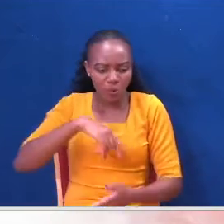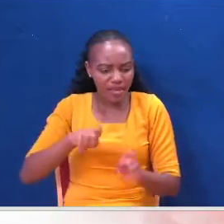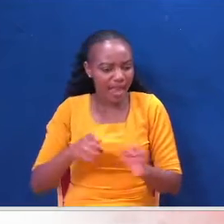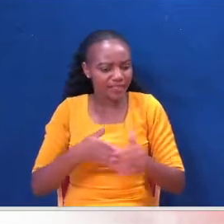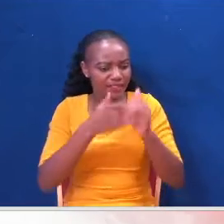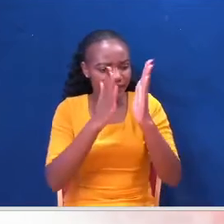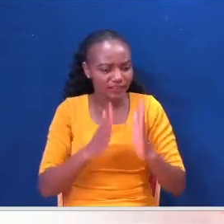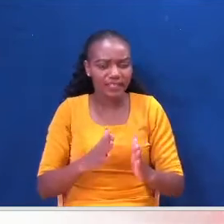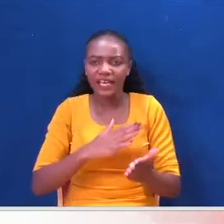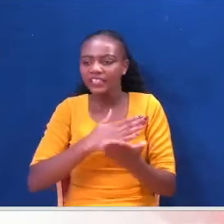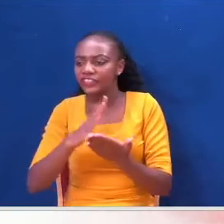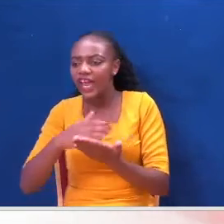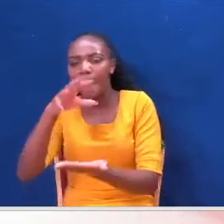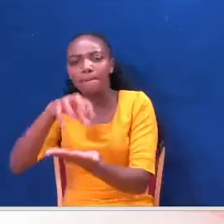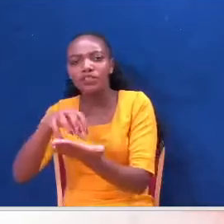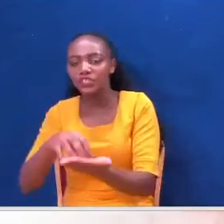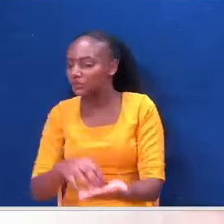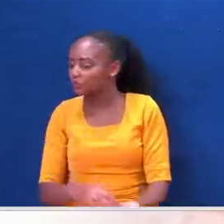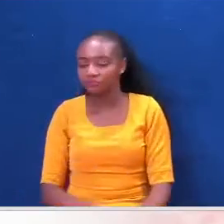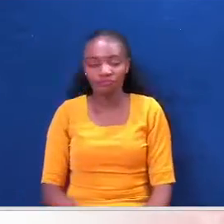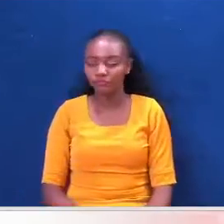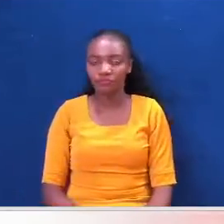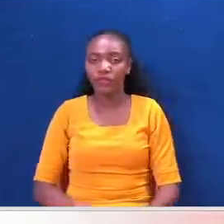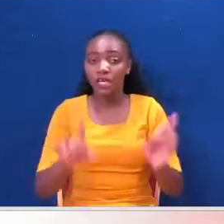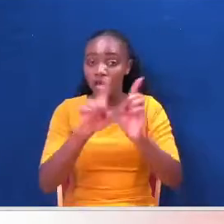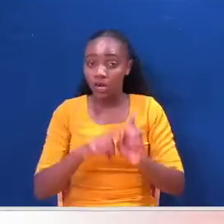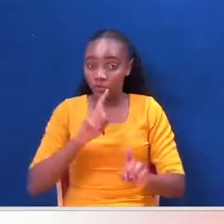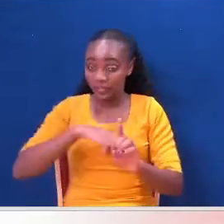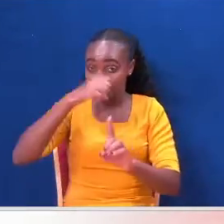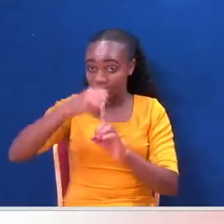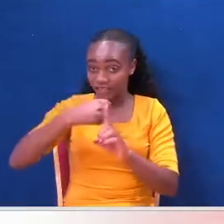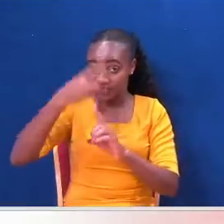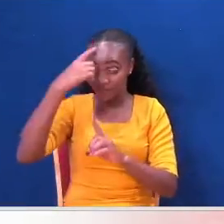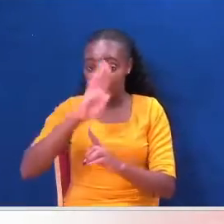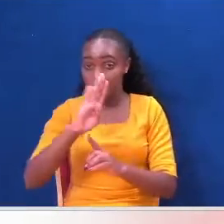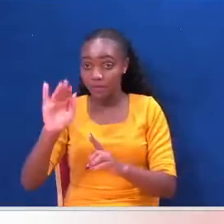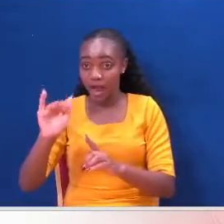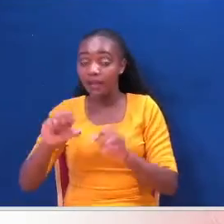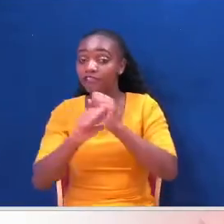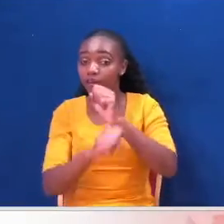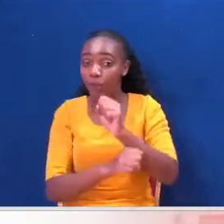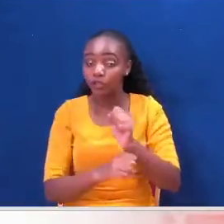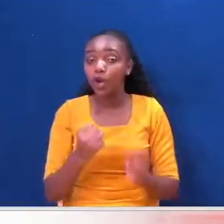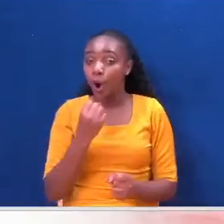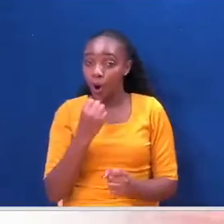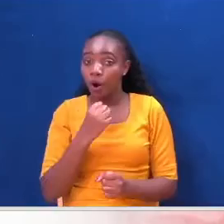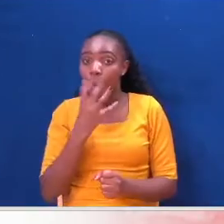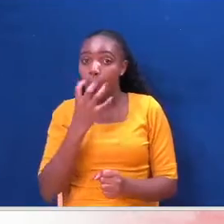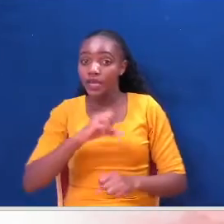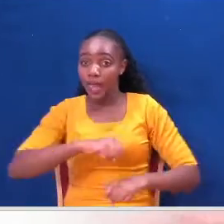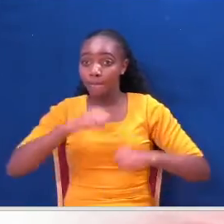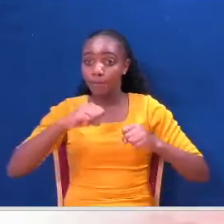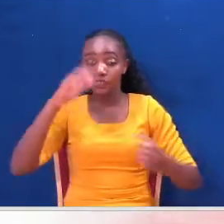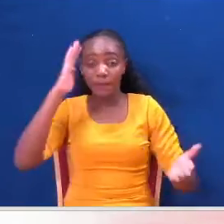leaders can share positions. While drumming up support for the Building Bridges Initiative BBI, Odinga believes the reggae which